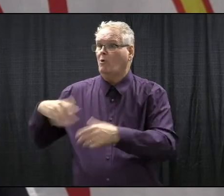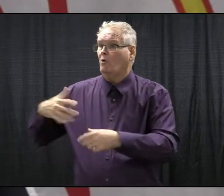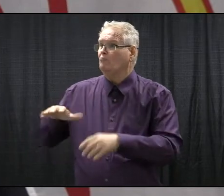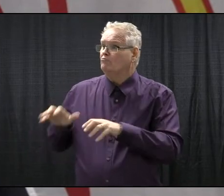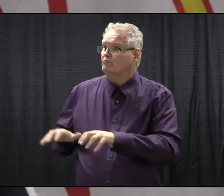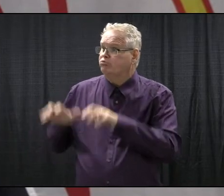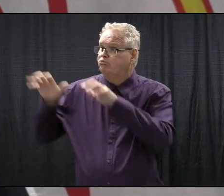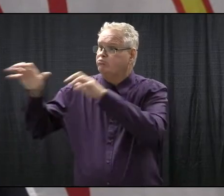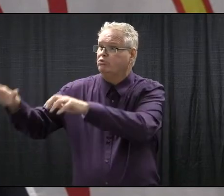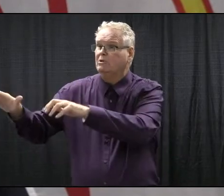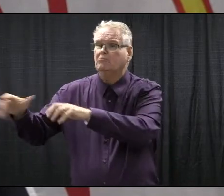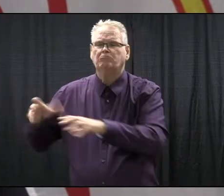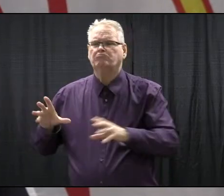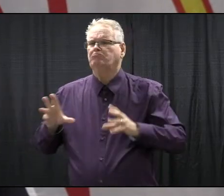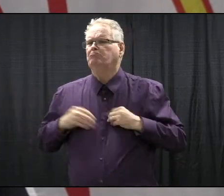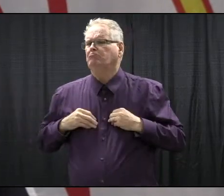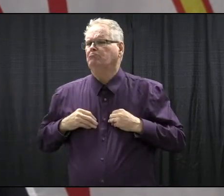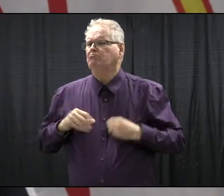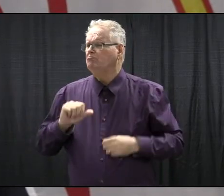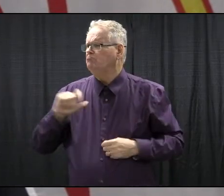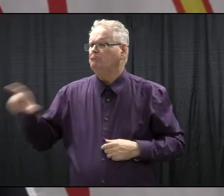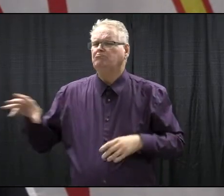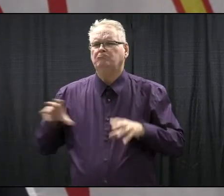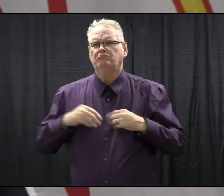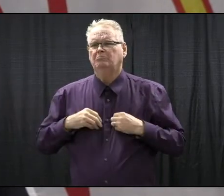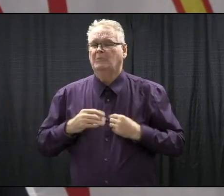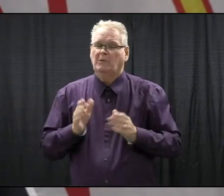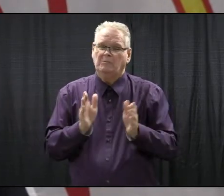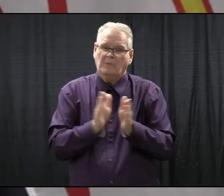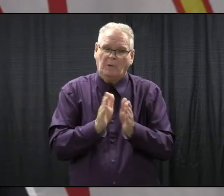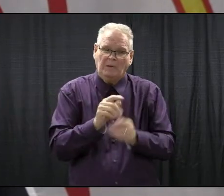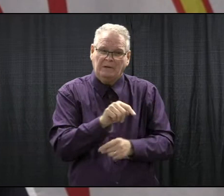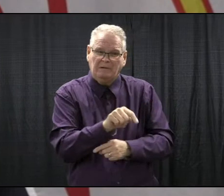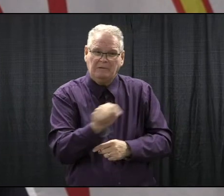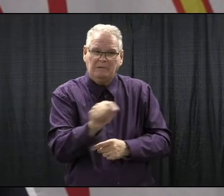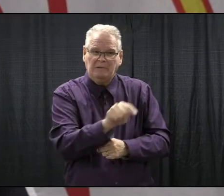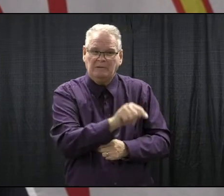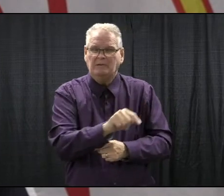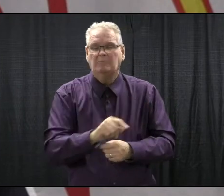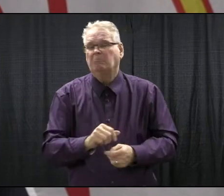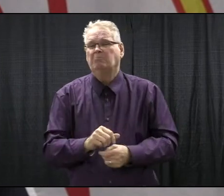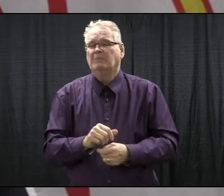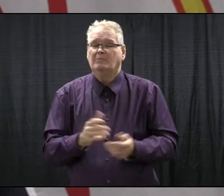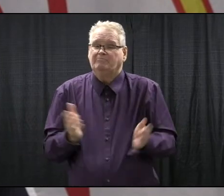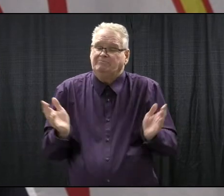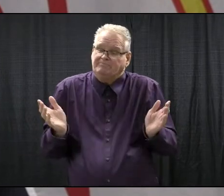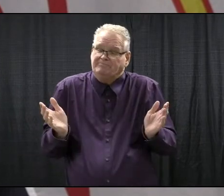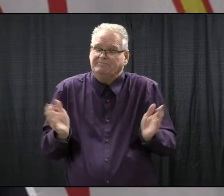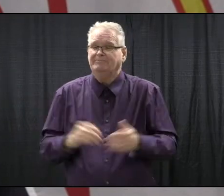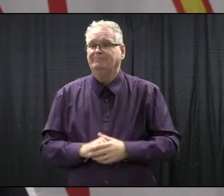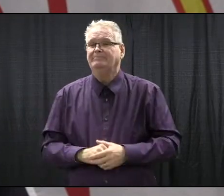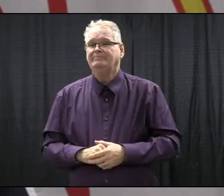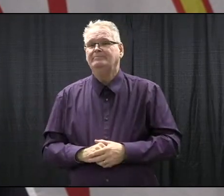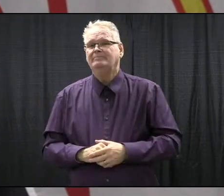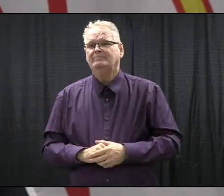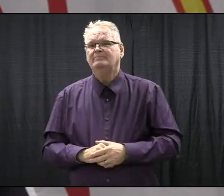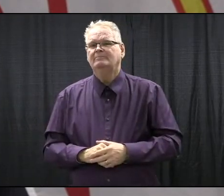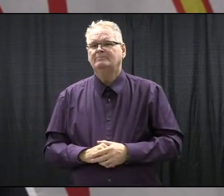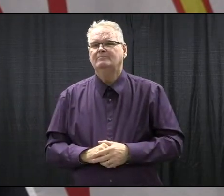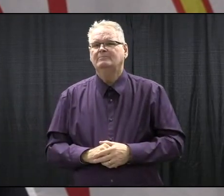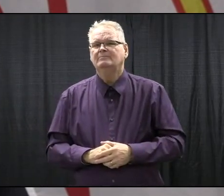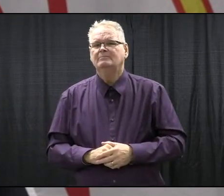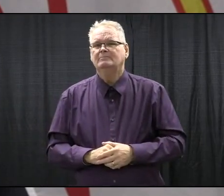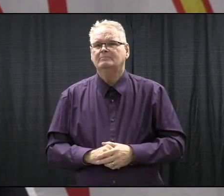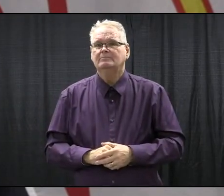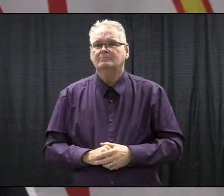that going to be that big of an issue. I think most people understand that the need to get vaccinated and to be fully vaccinated is the most